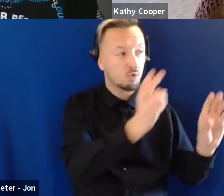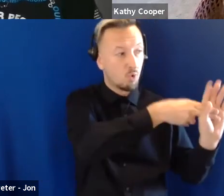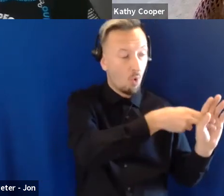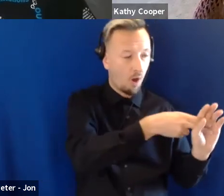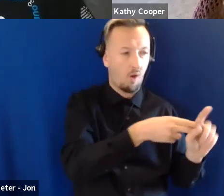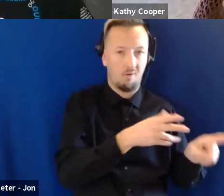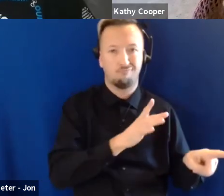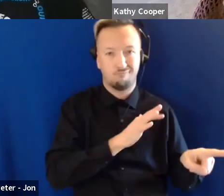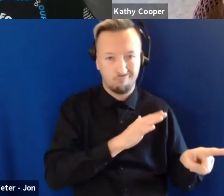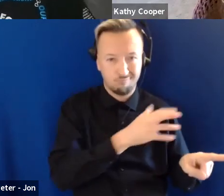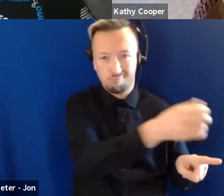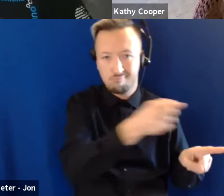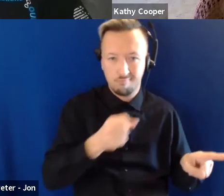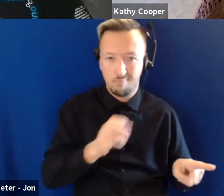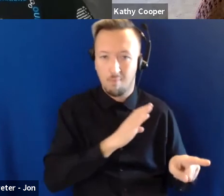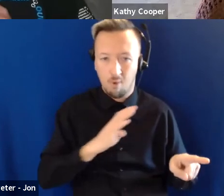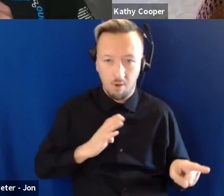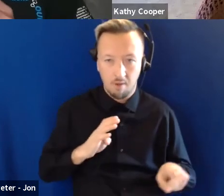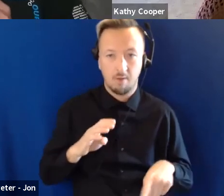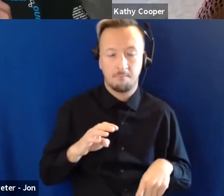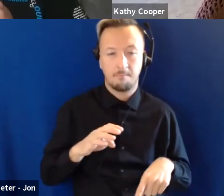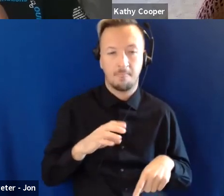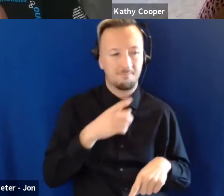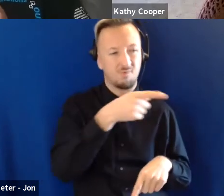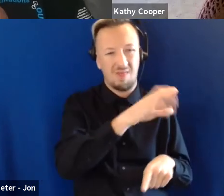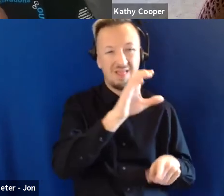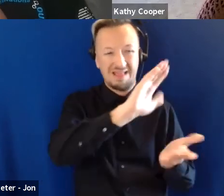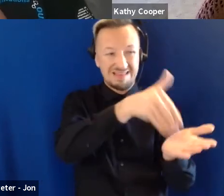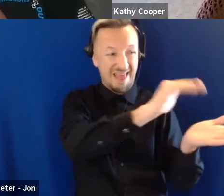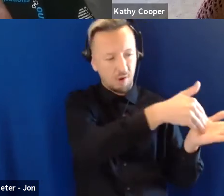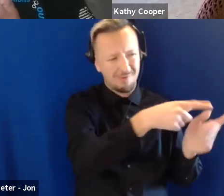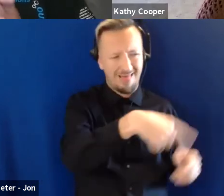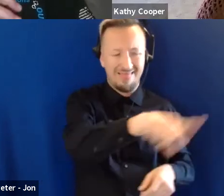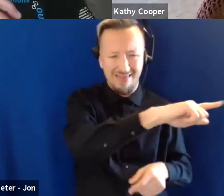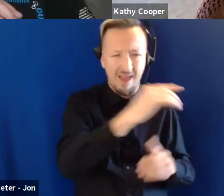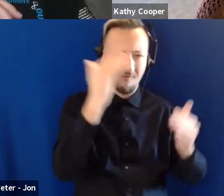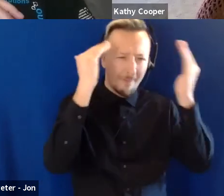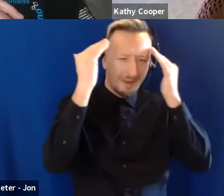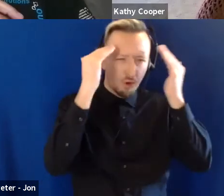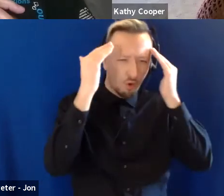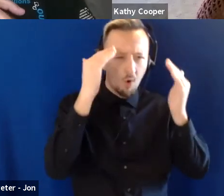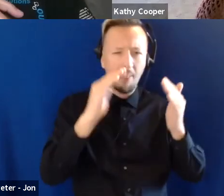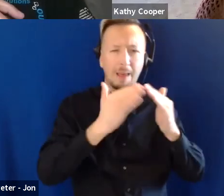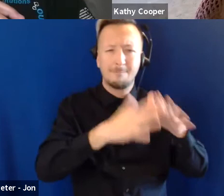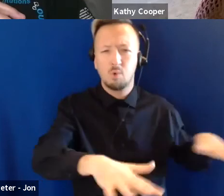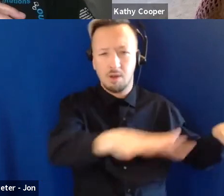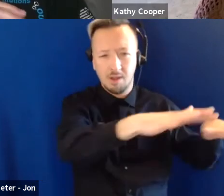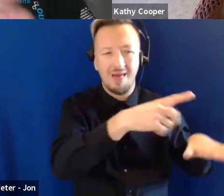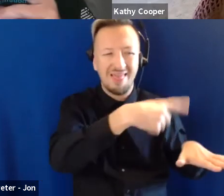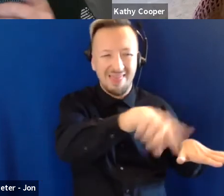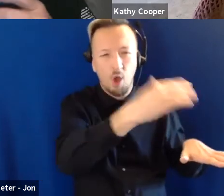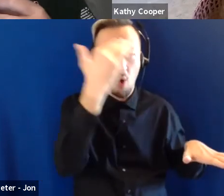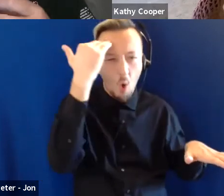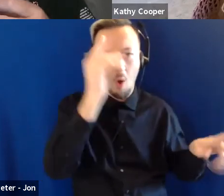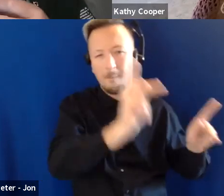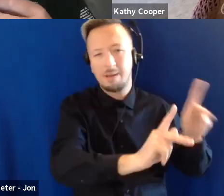member to have. They know the community, so they'll know other people out there, but